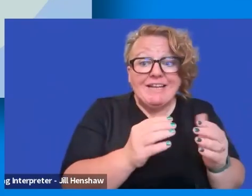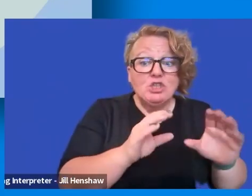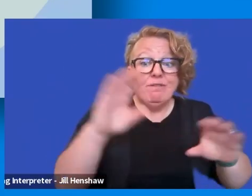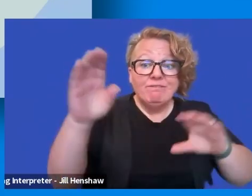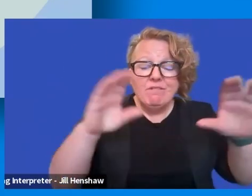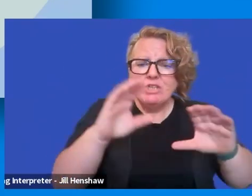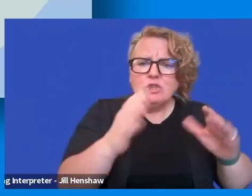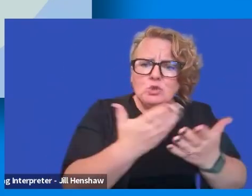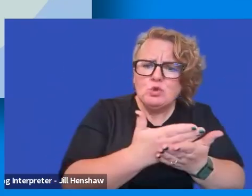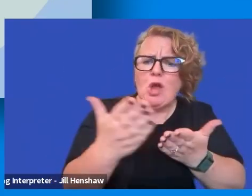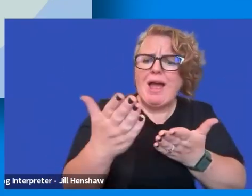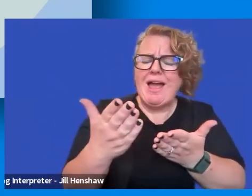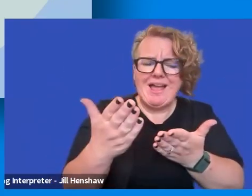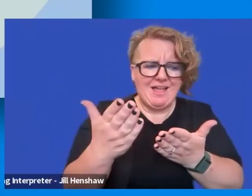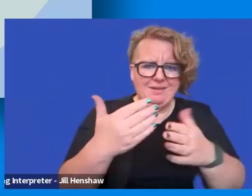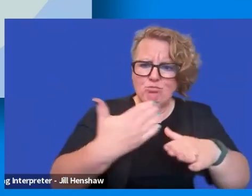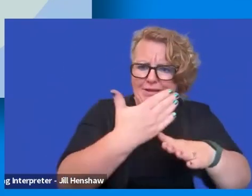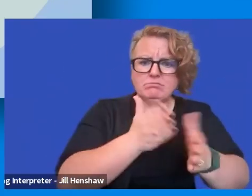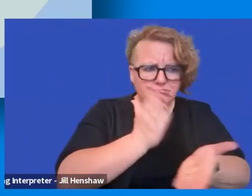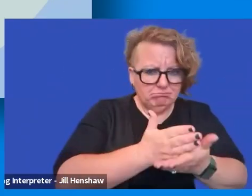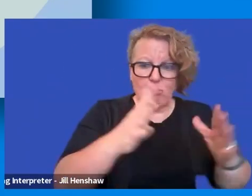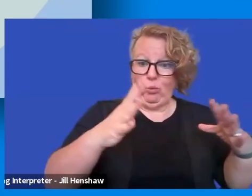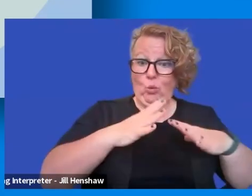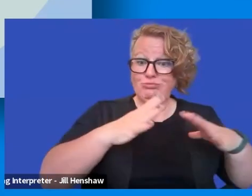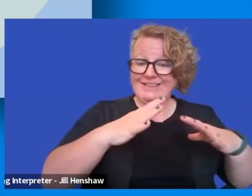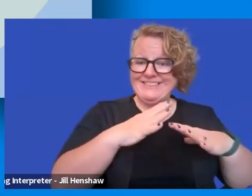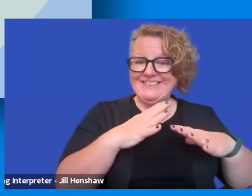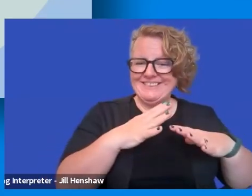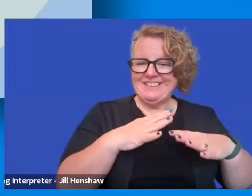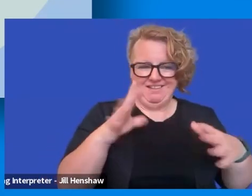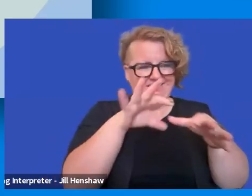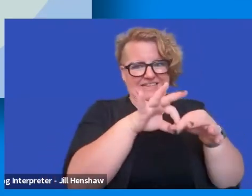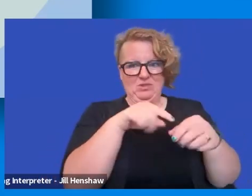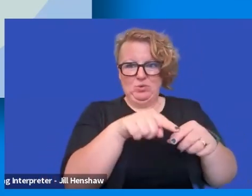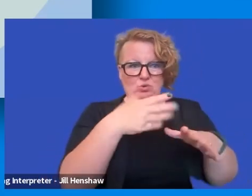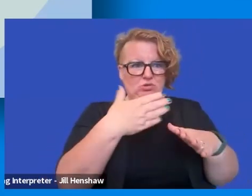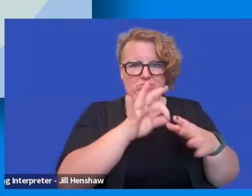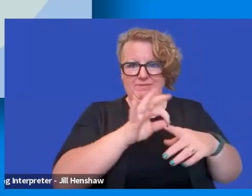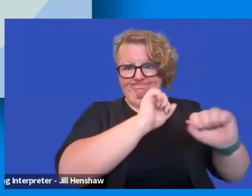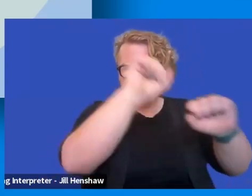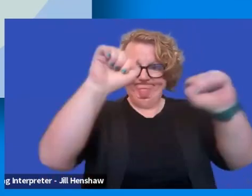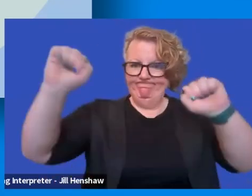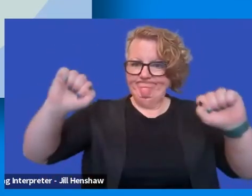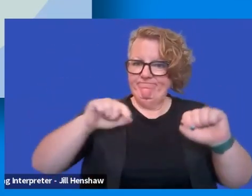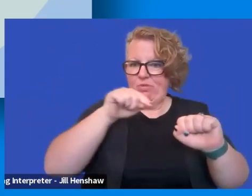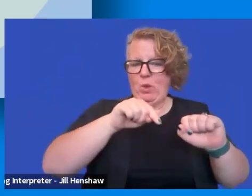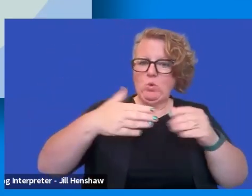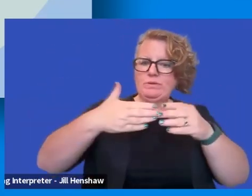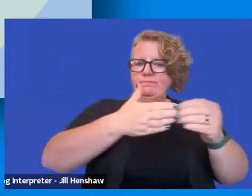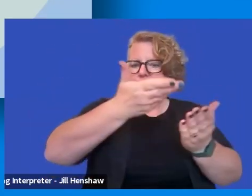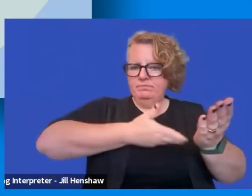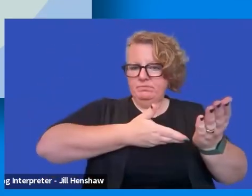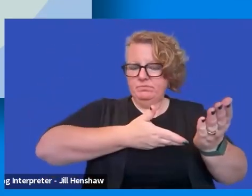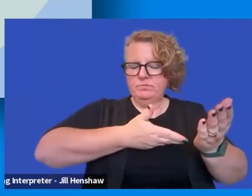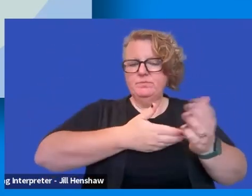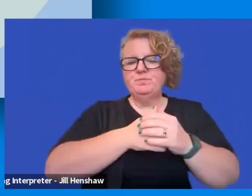share elements of practice that they already do in relation to the specific practices within the guides themselves. And I would